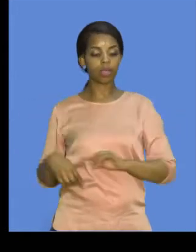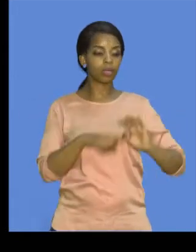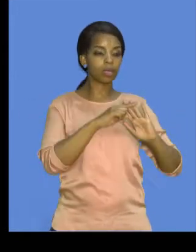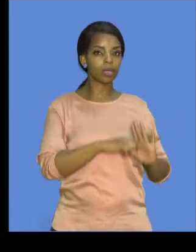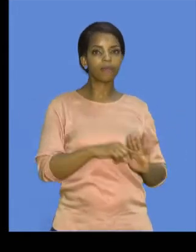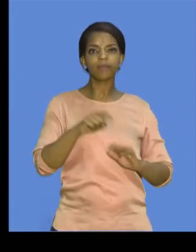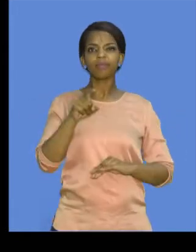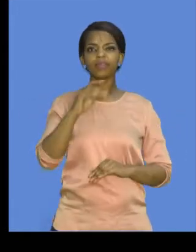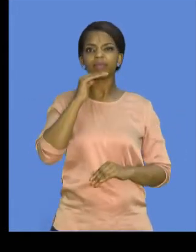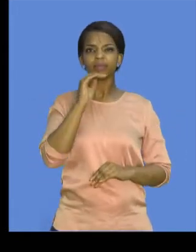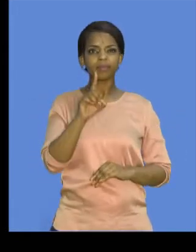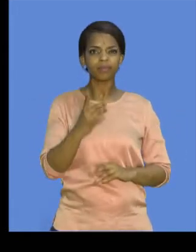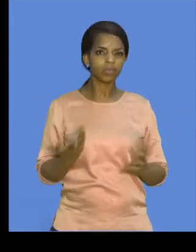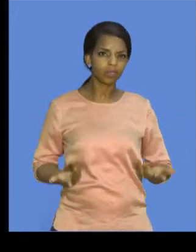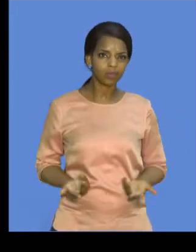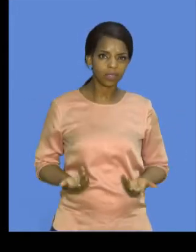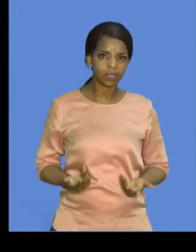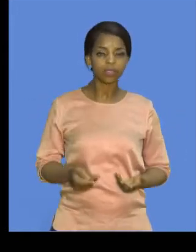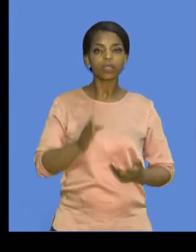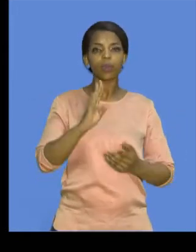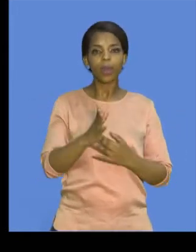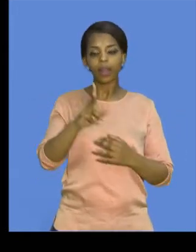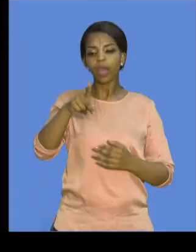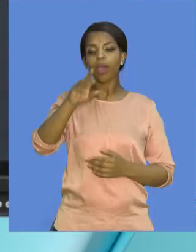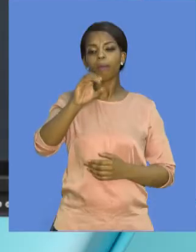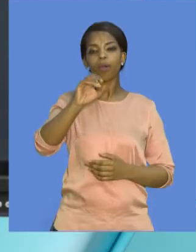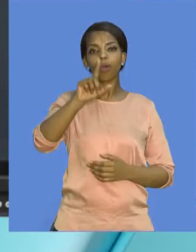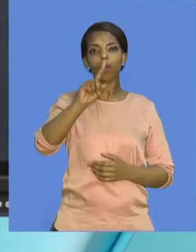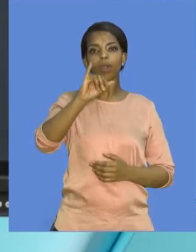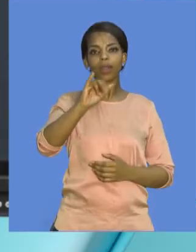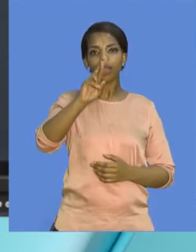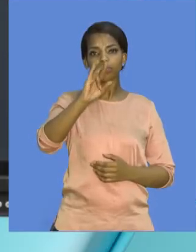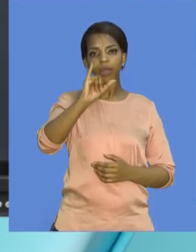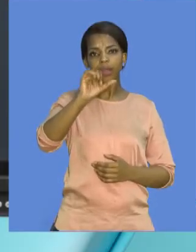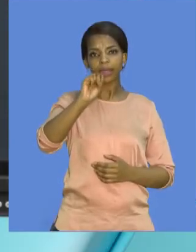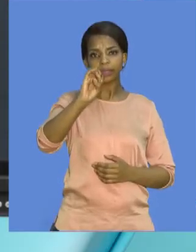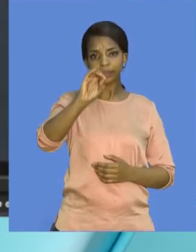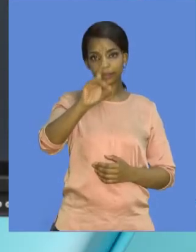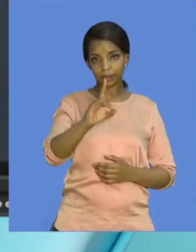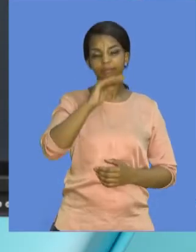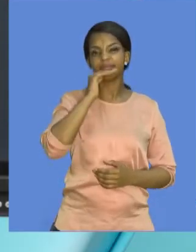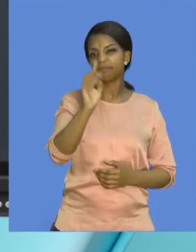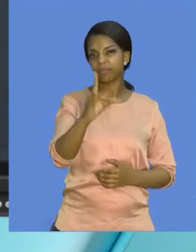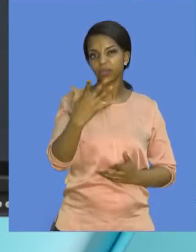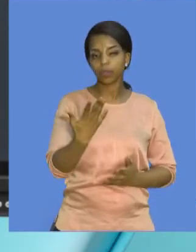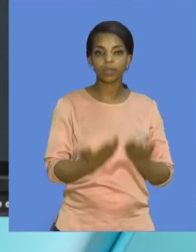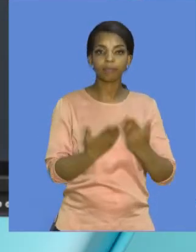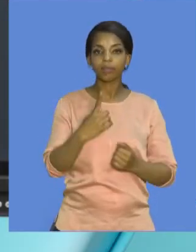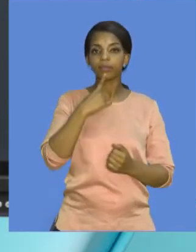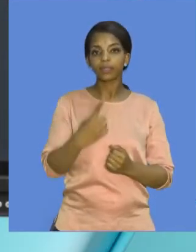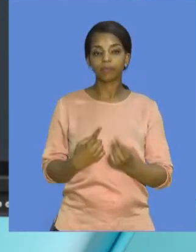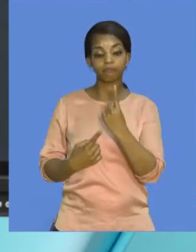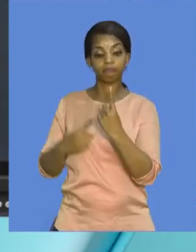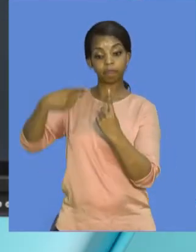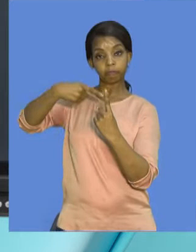it? Okay, it becomes negatively charged. So in essence, if we're saying that this material is negatively charged, what do we mean?